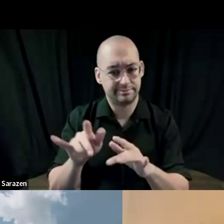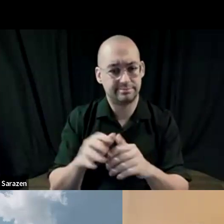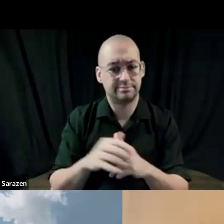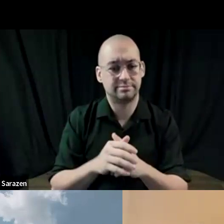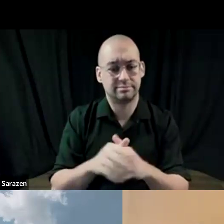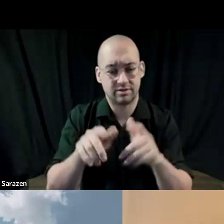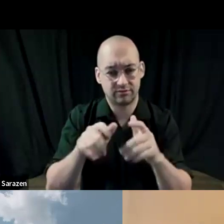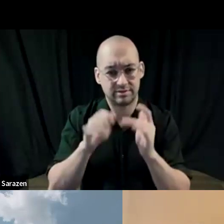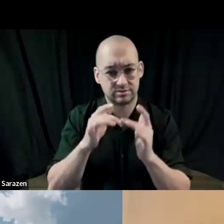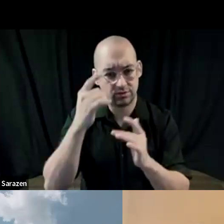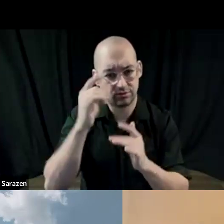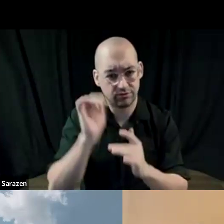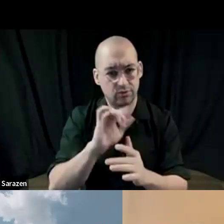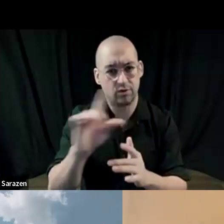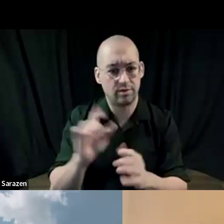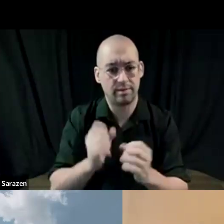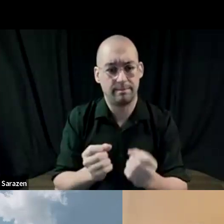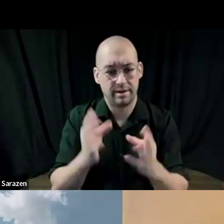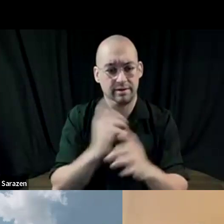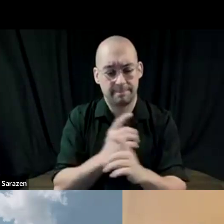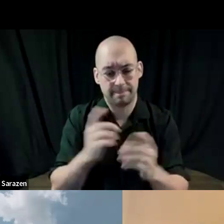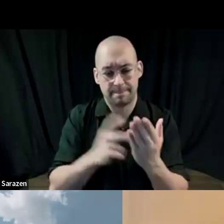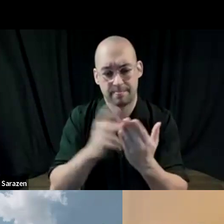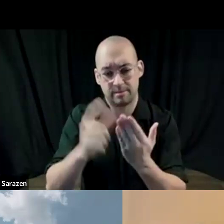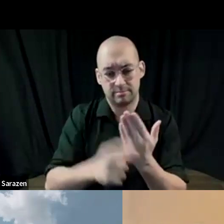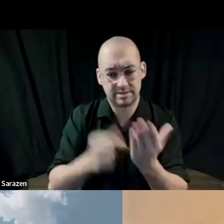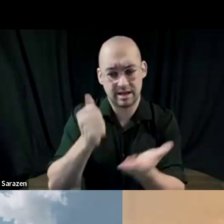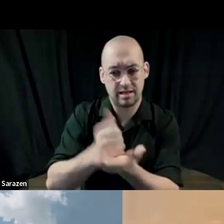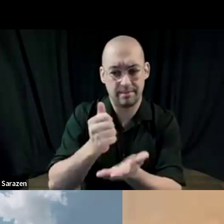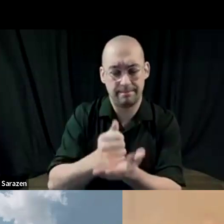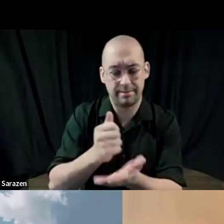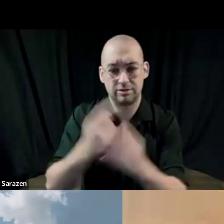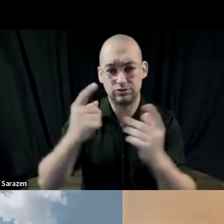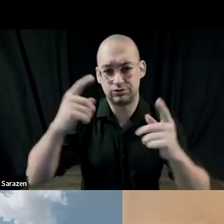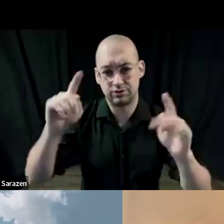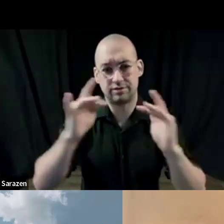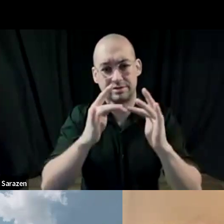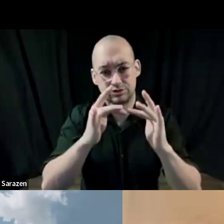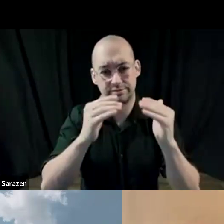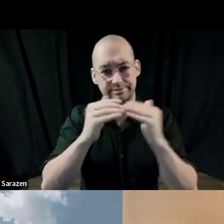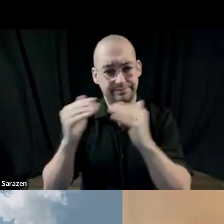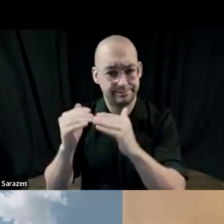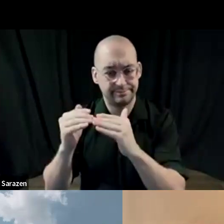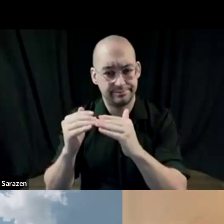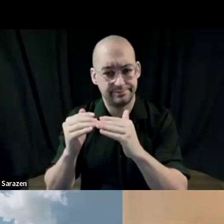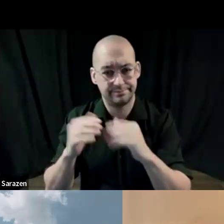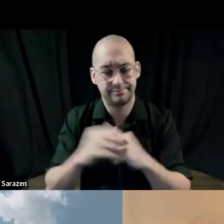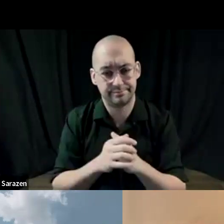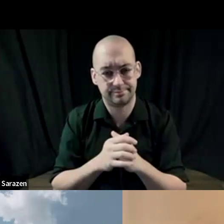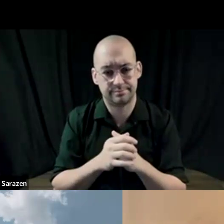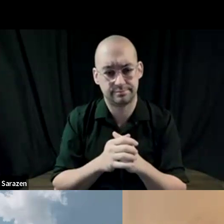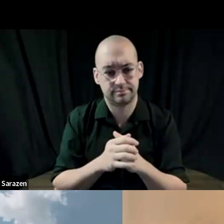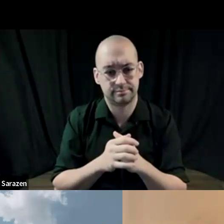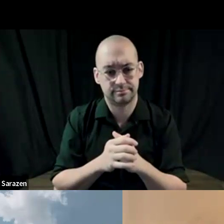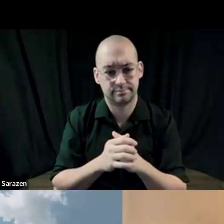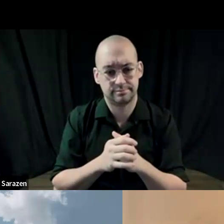many different, programs that are helping us achieve digital equity. We can take that question back to the Middle